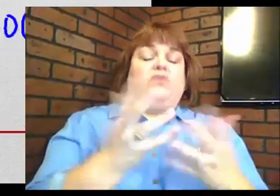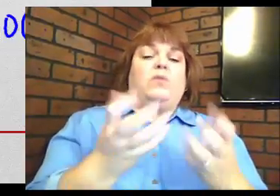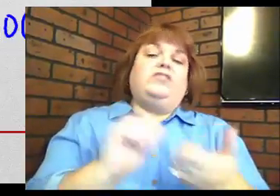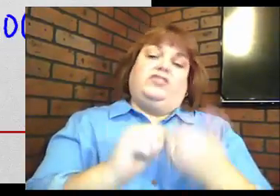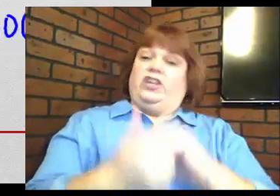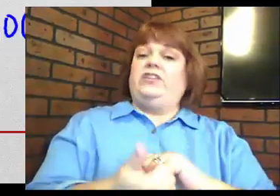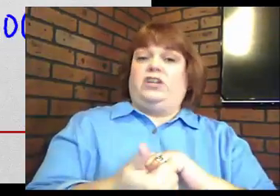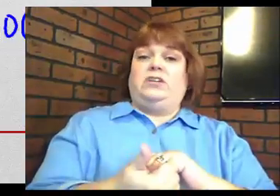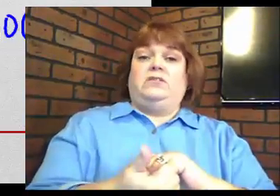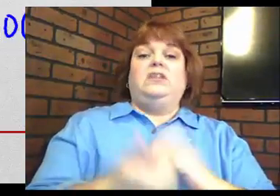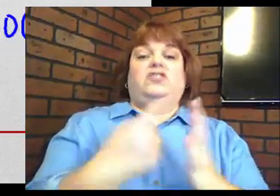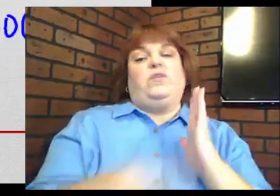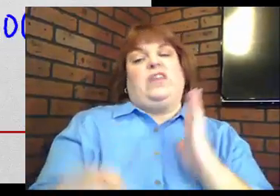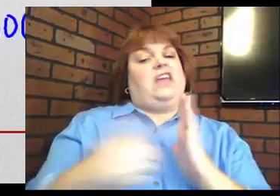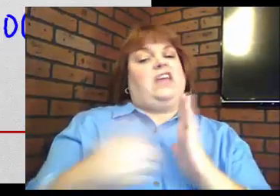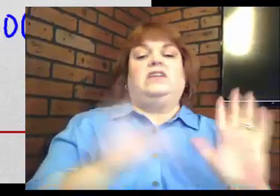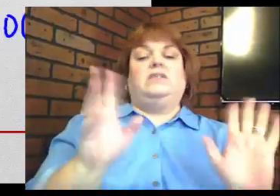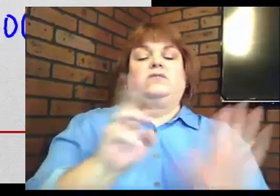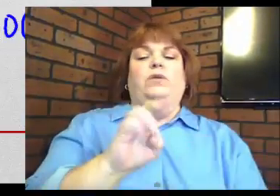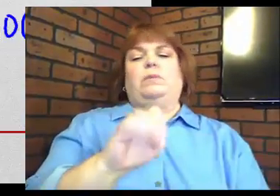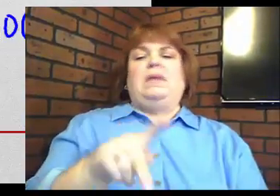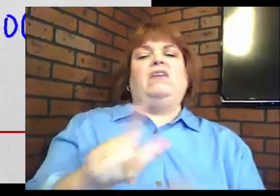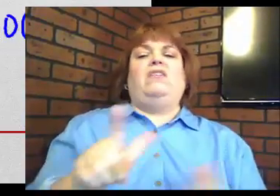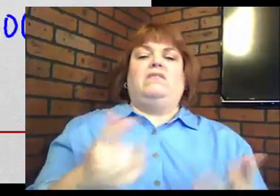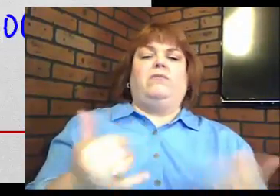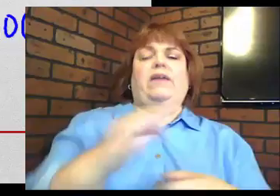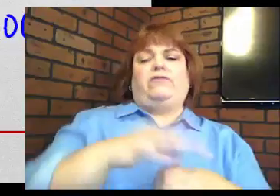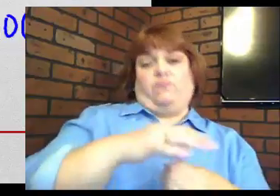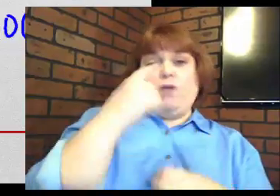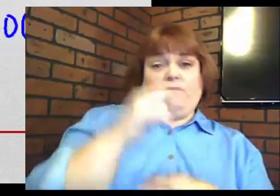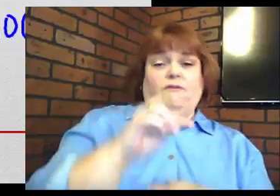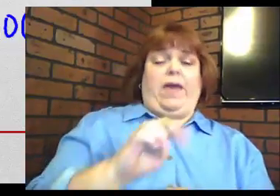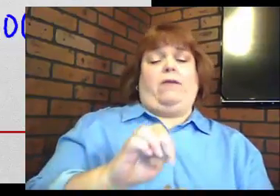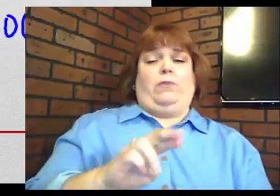monarchy has one ruler.